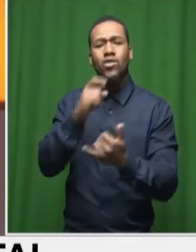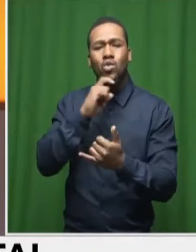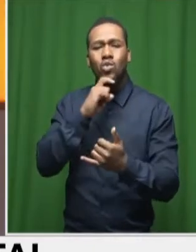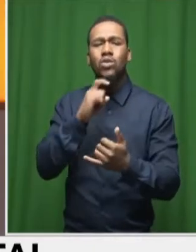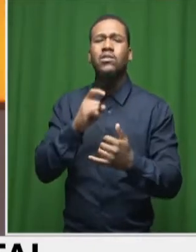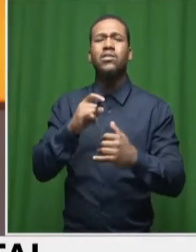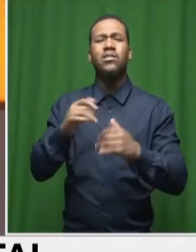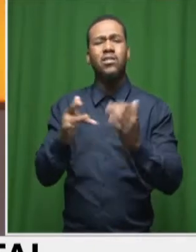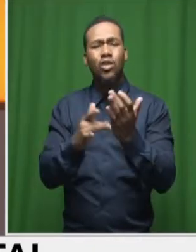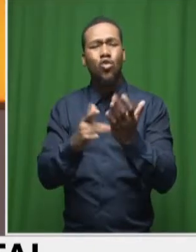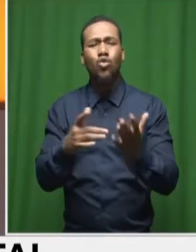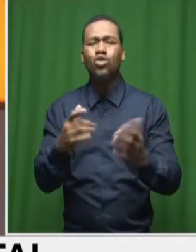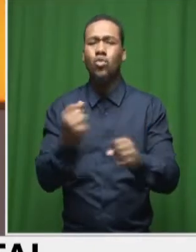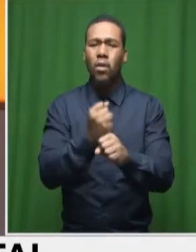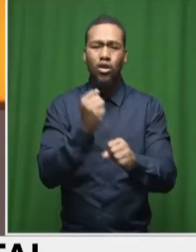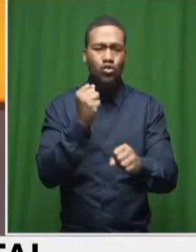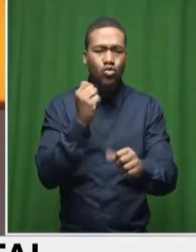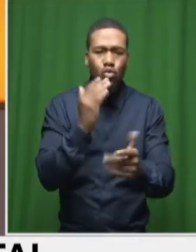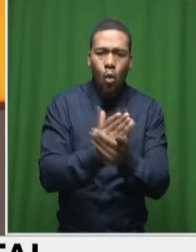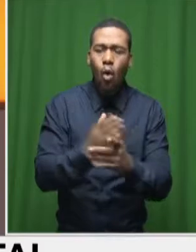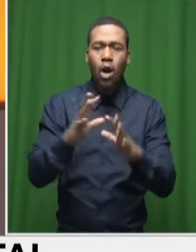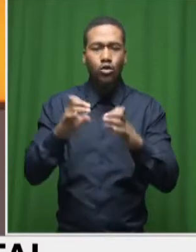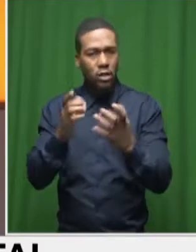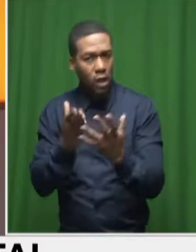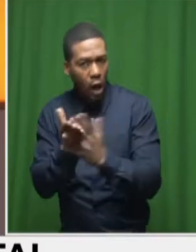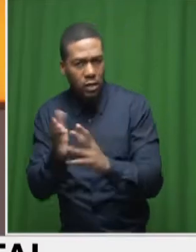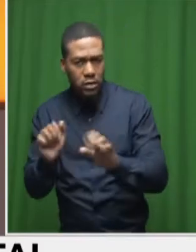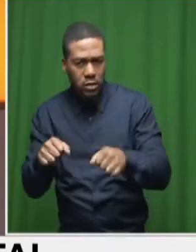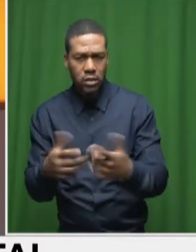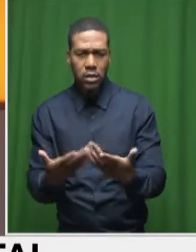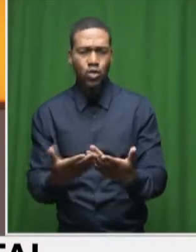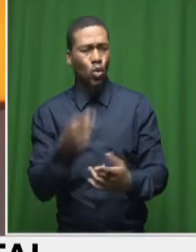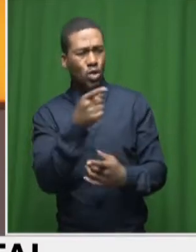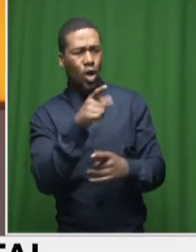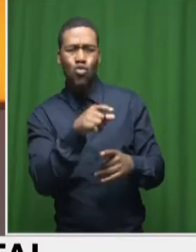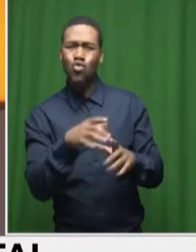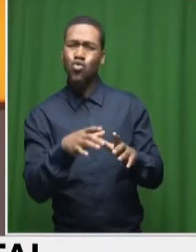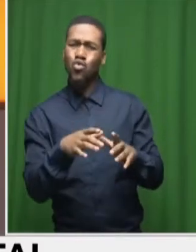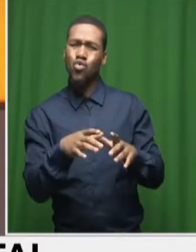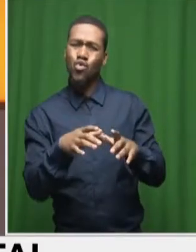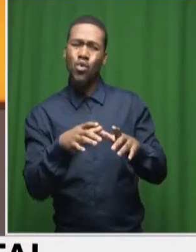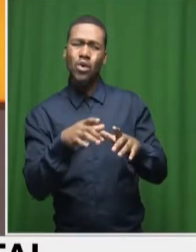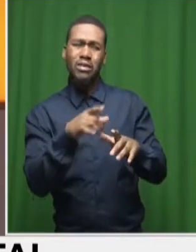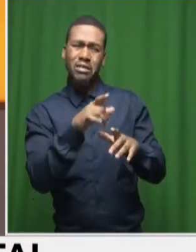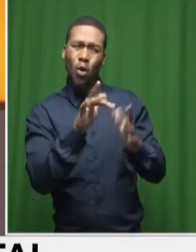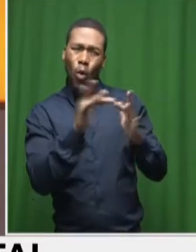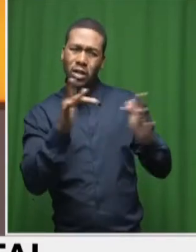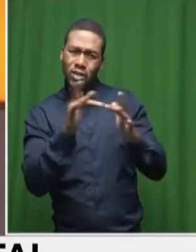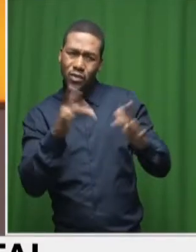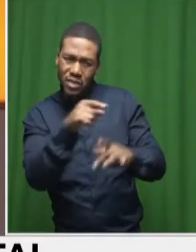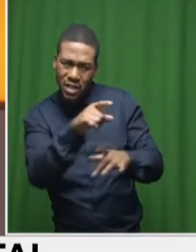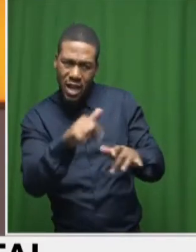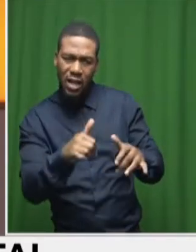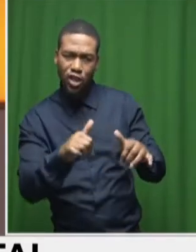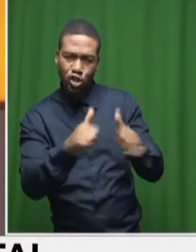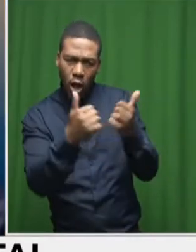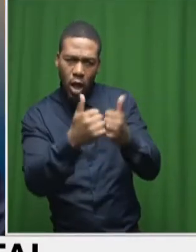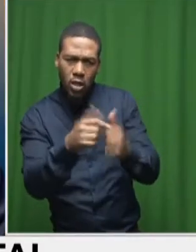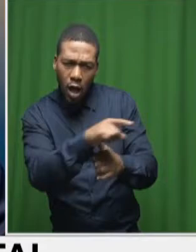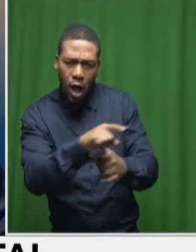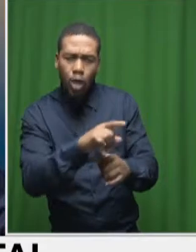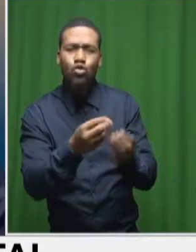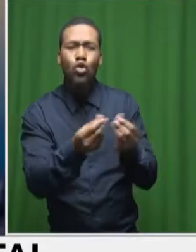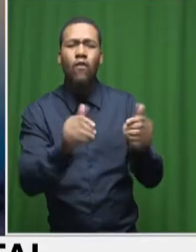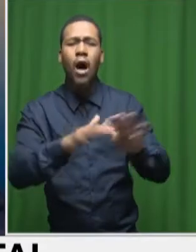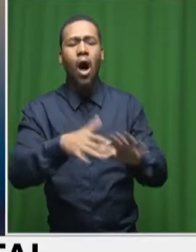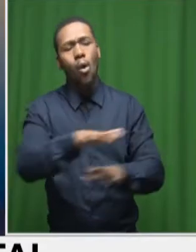it addressing, in particular, the issue of internet connectivity at the disadvantaged areas and the far-flung areas? So